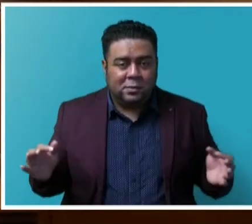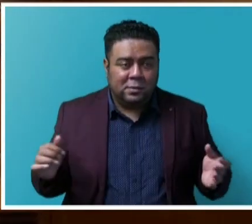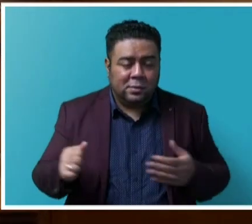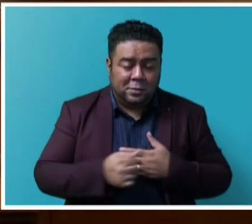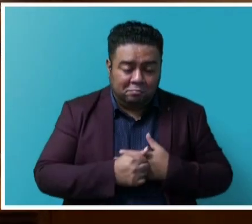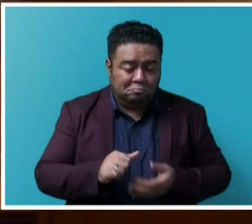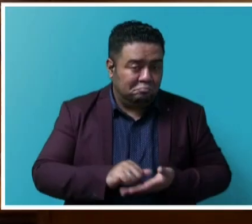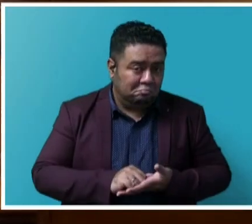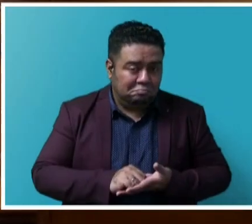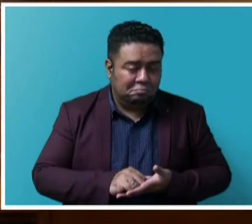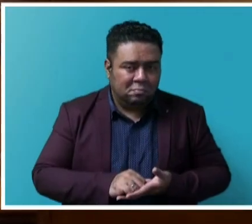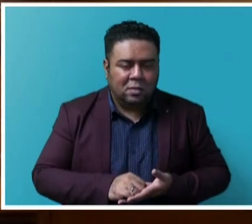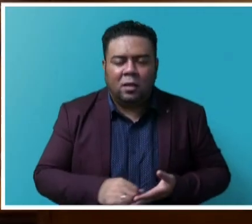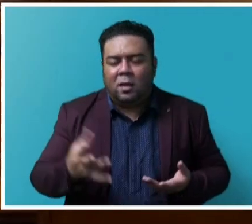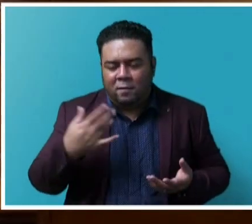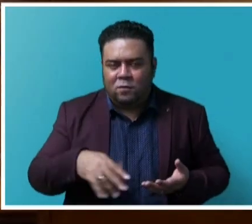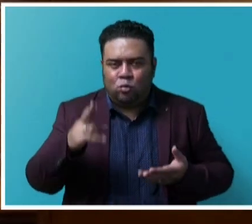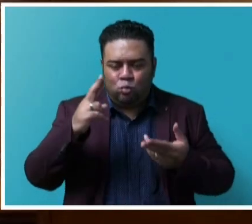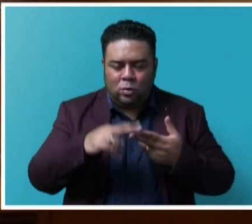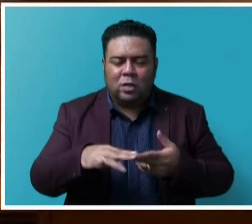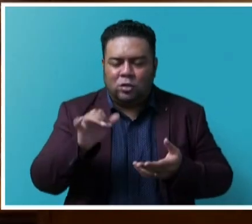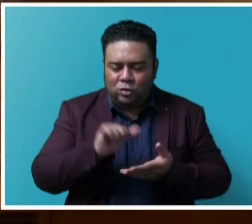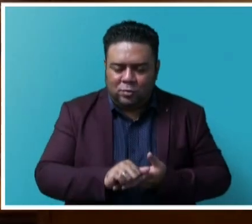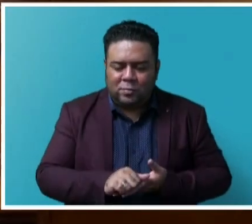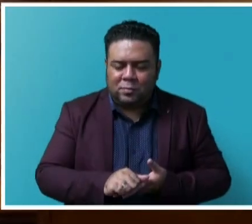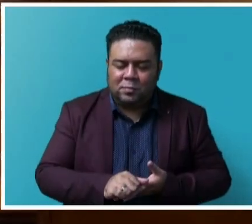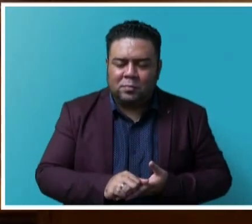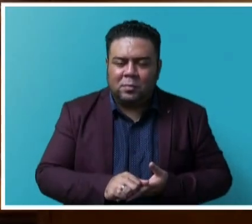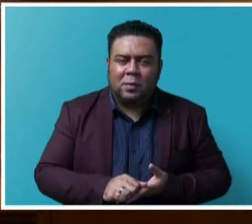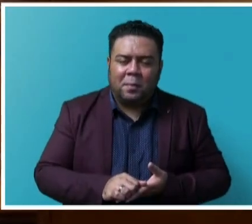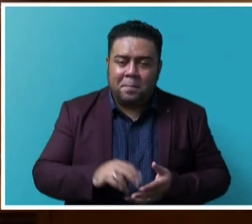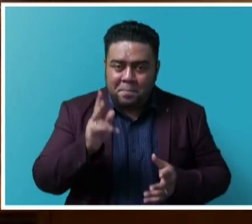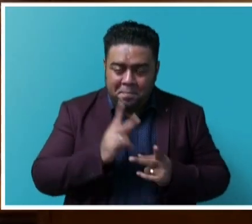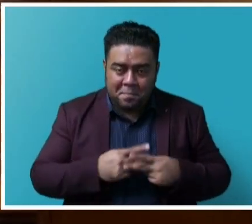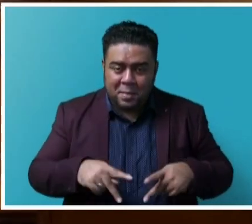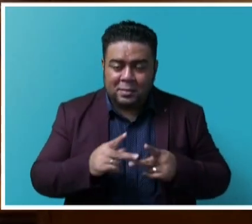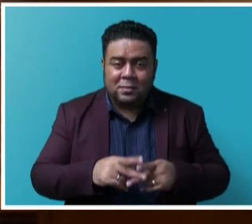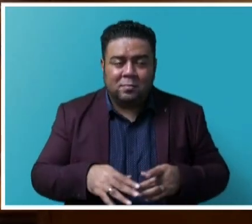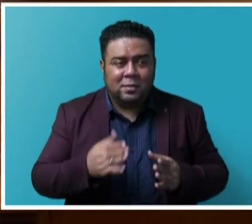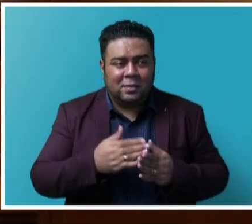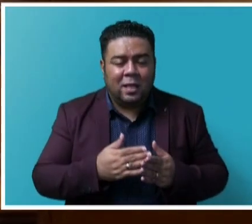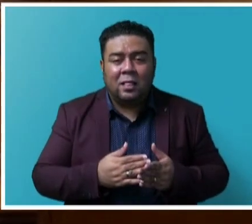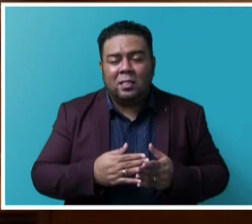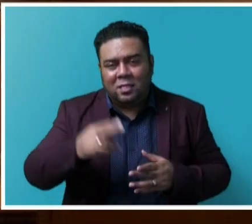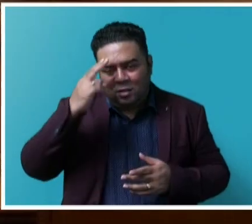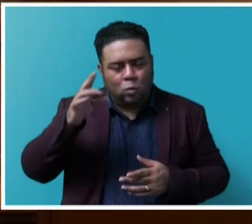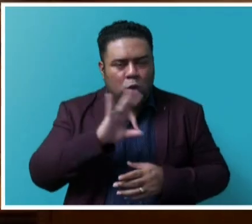rightfully earned our stripes and place among nations, and we are not